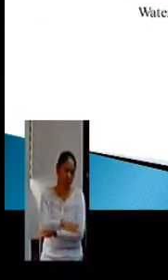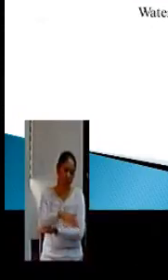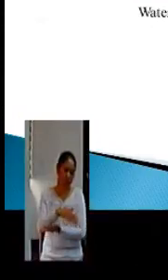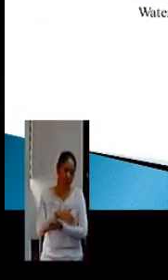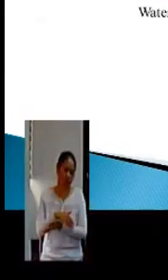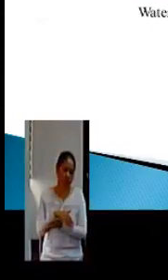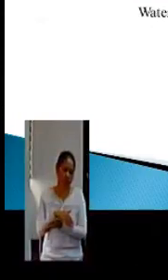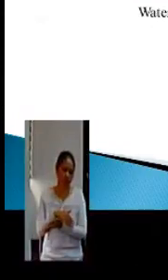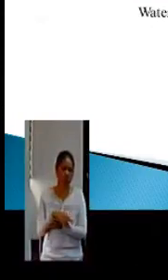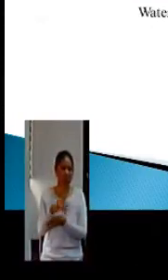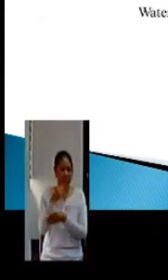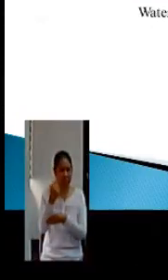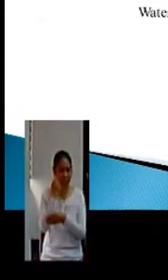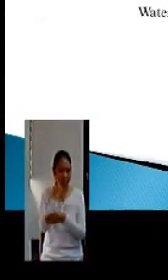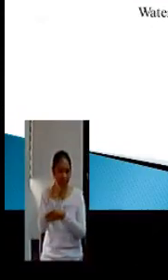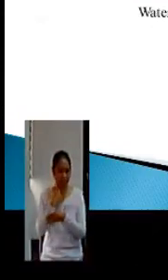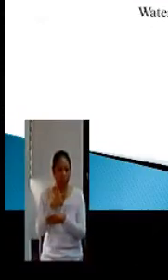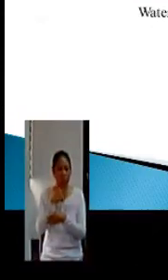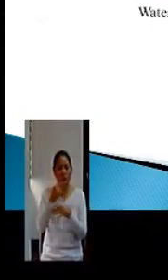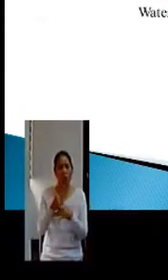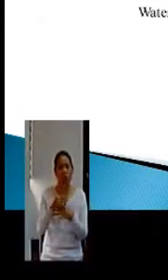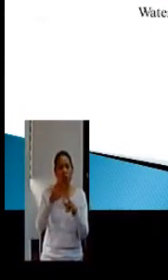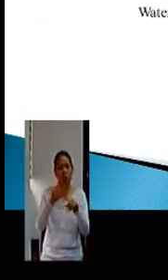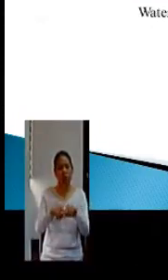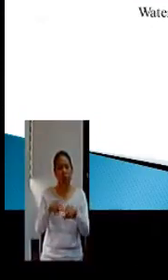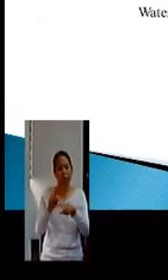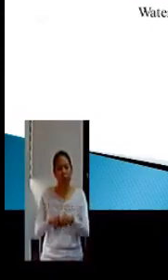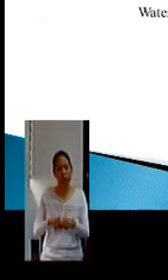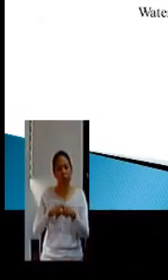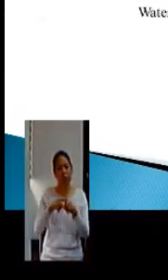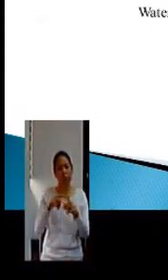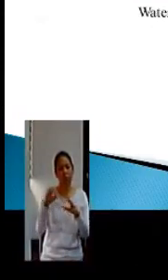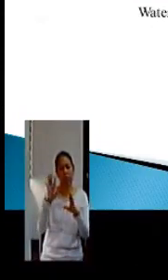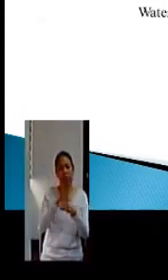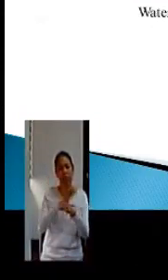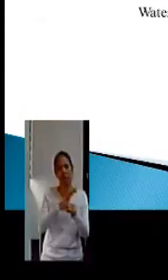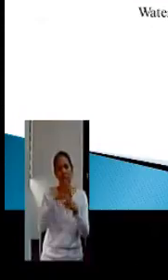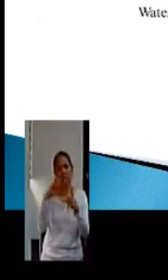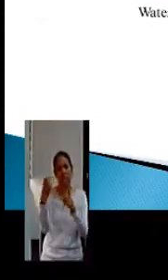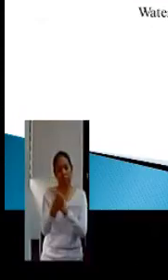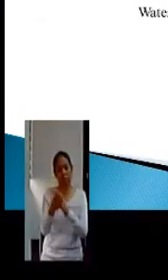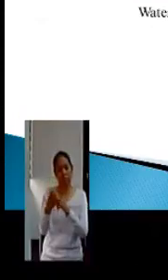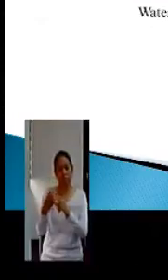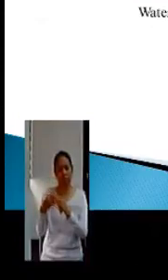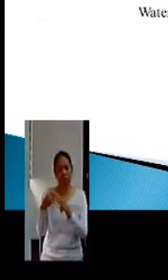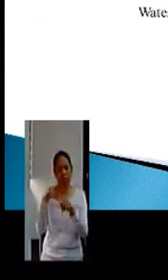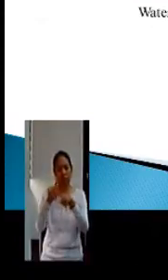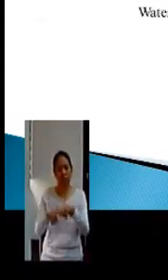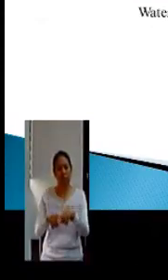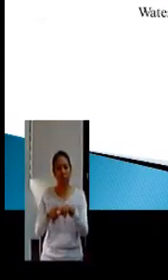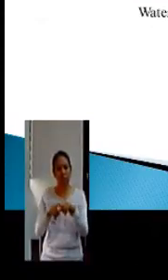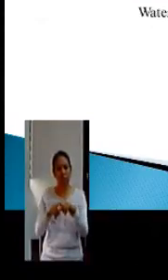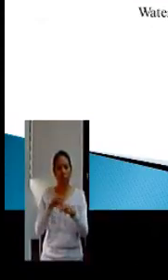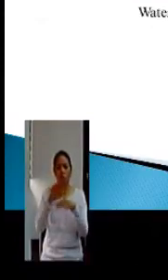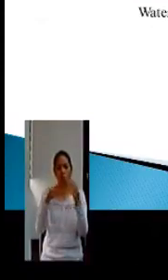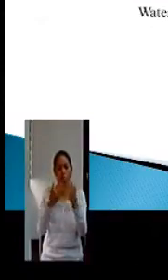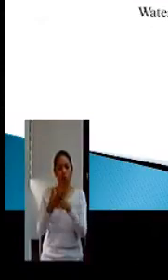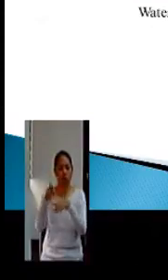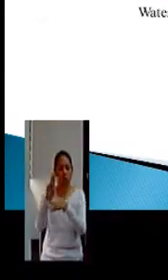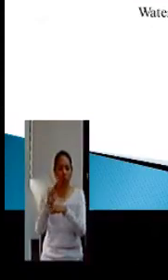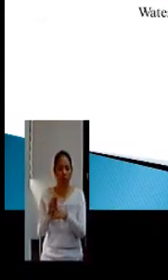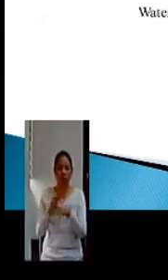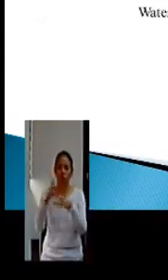ecology, on all the materials needed by our community at yung mga population namin. Can